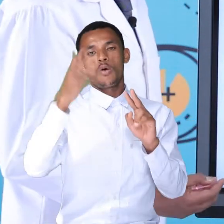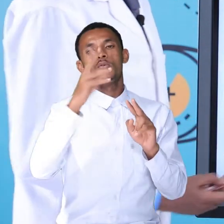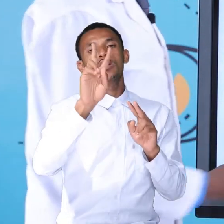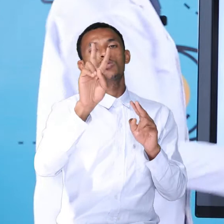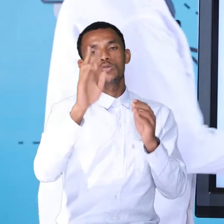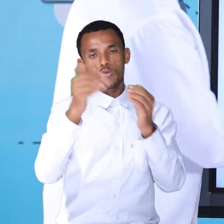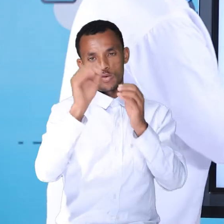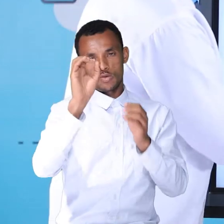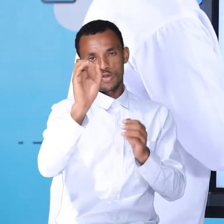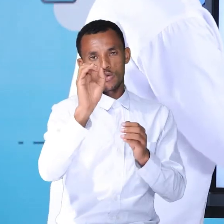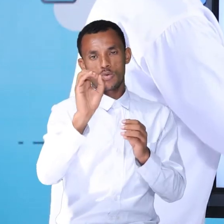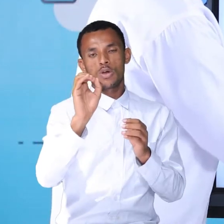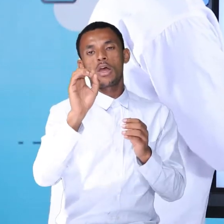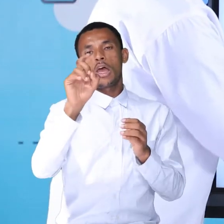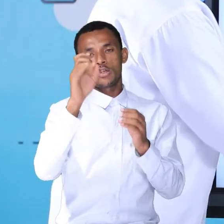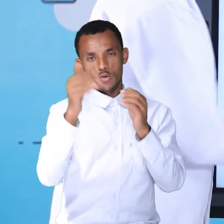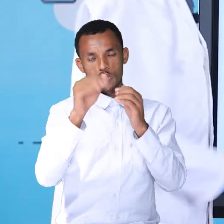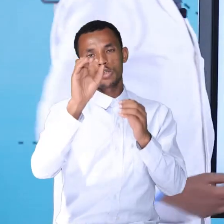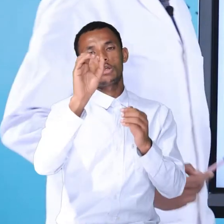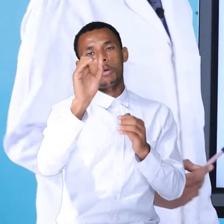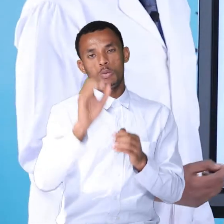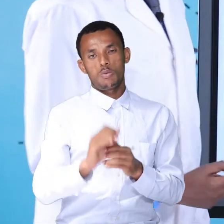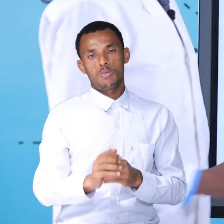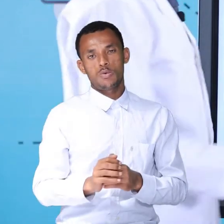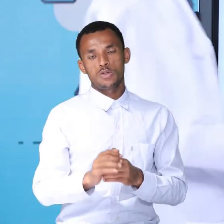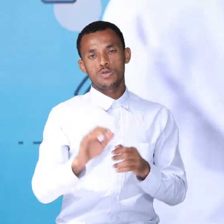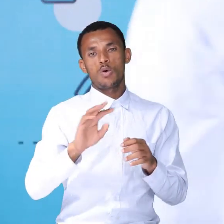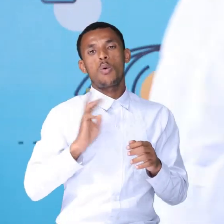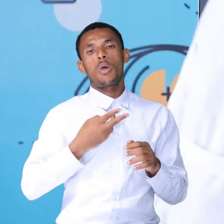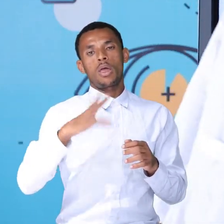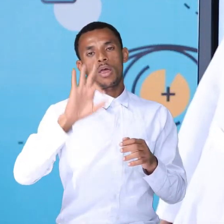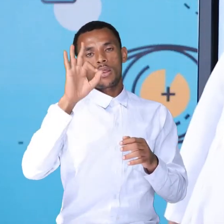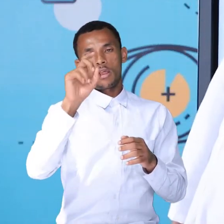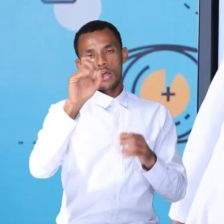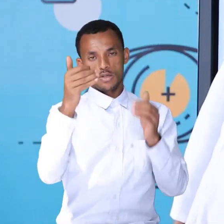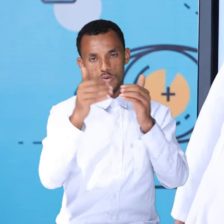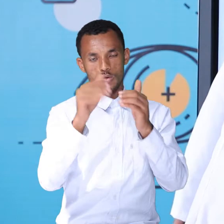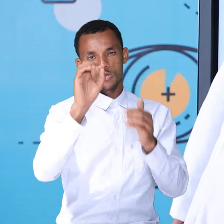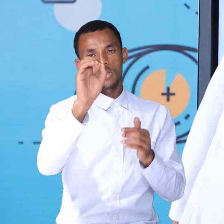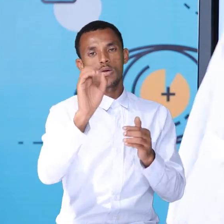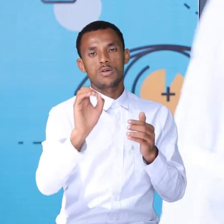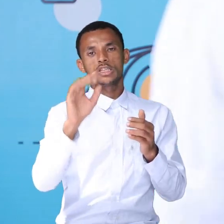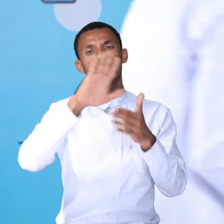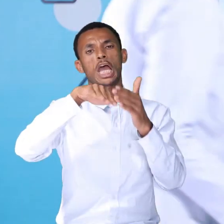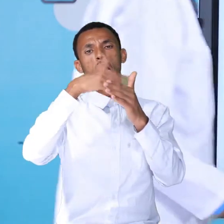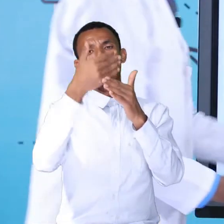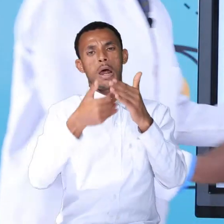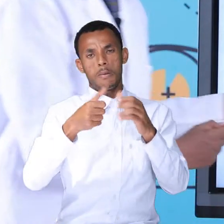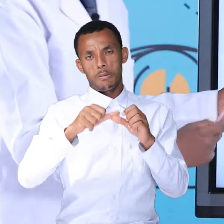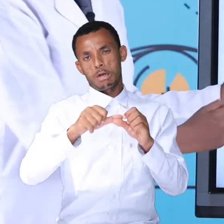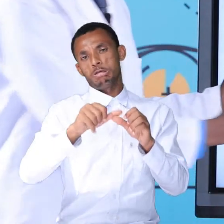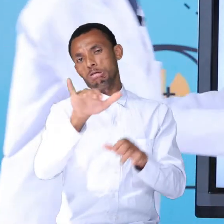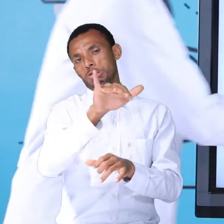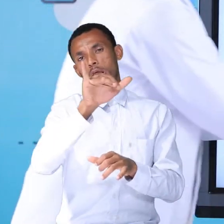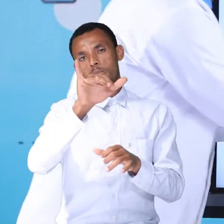will be equal to 0 at x is equal to 0 by itself. So we have x is equal to 0. That means the graph remains the same. We are not